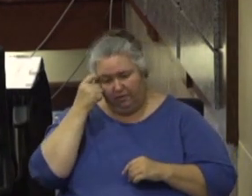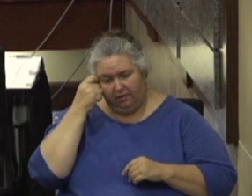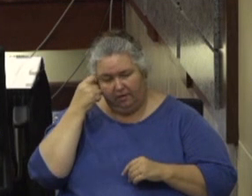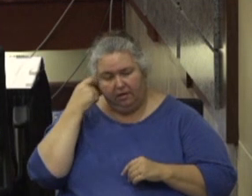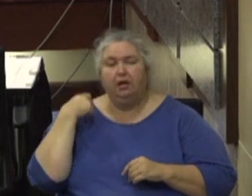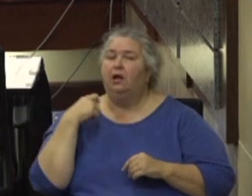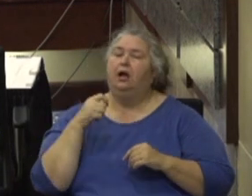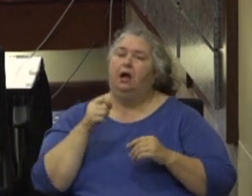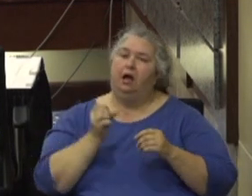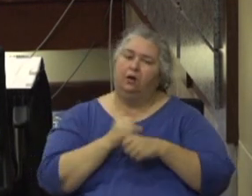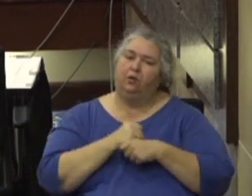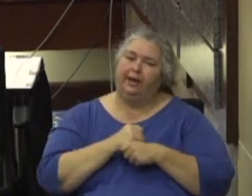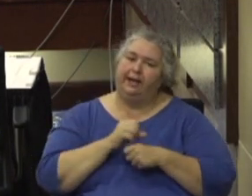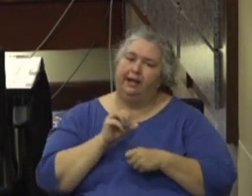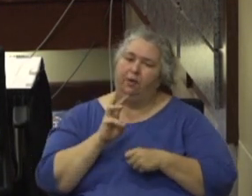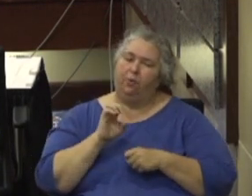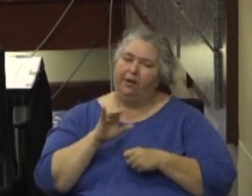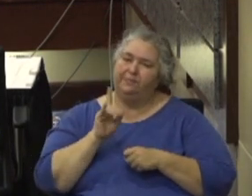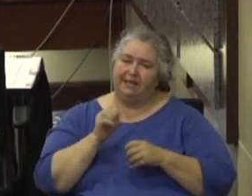website, an update on their